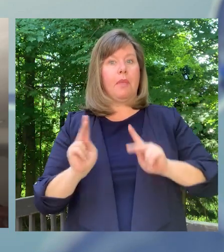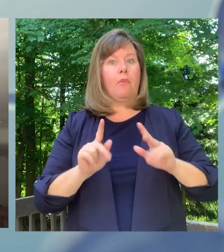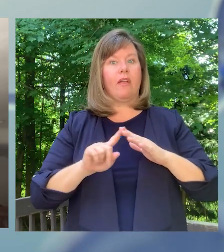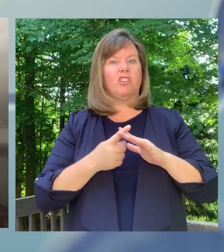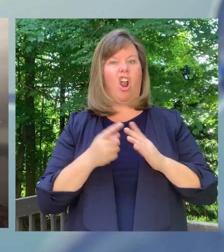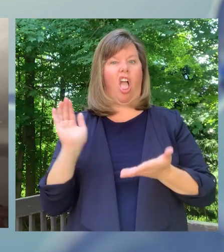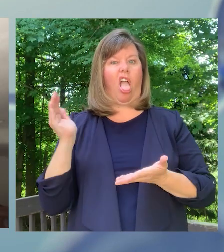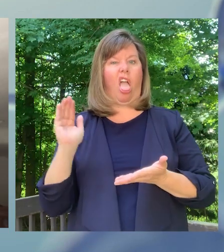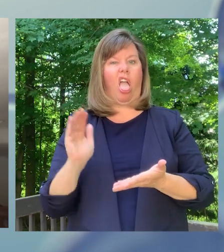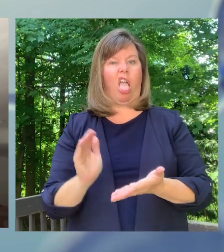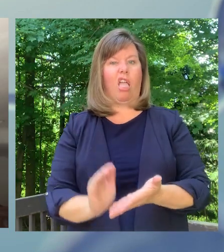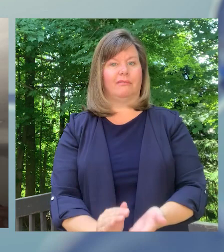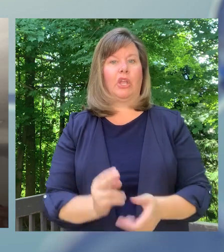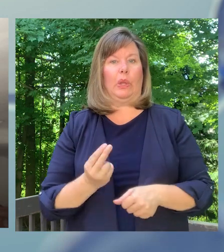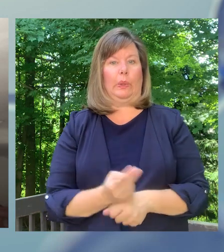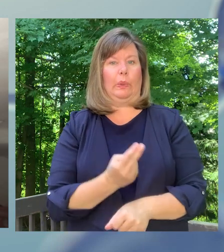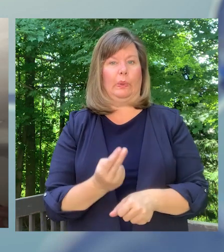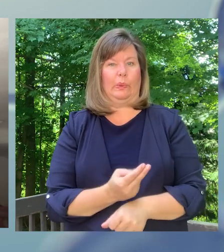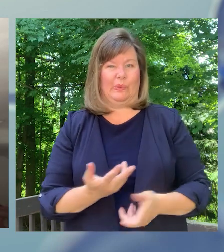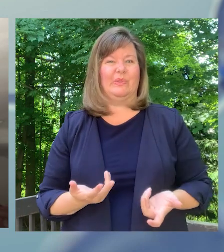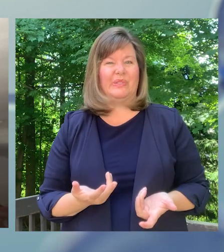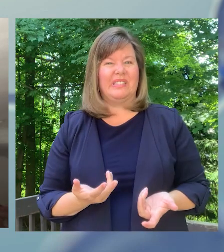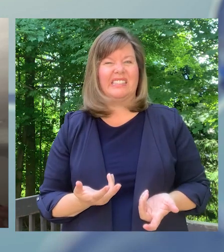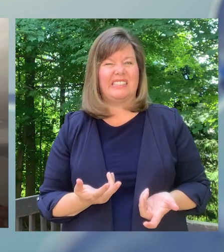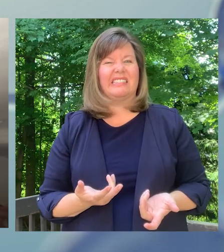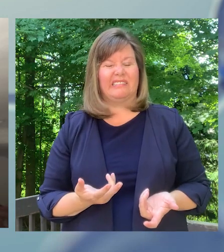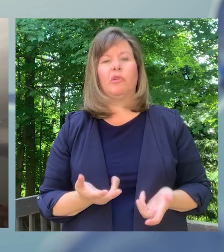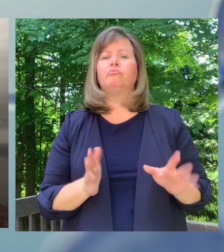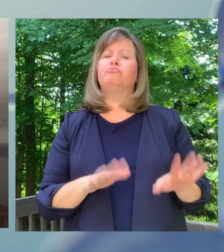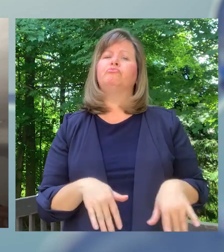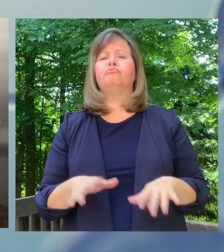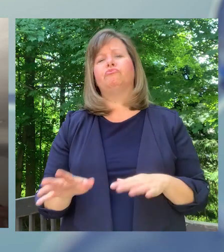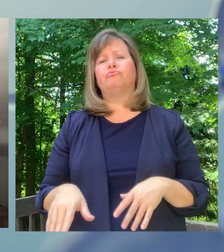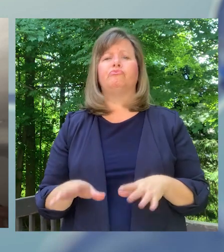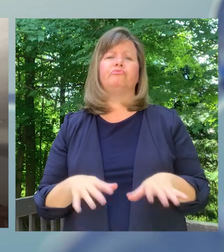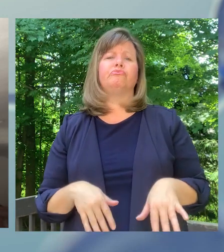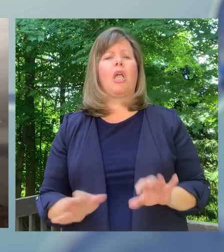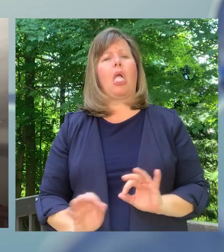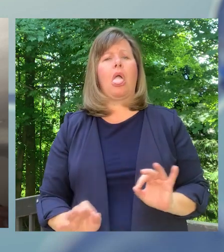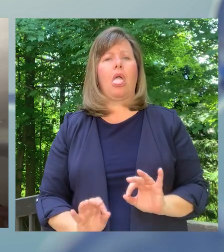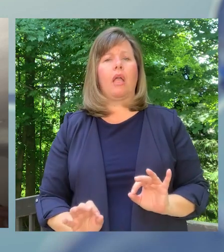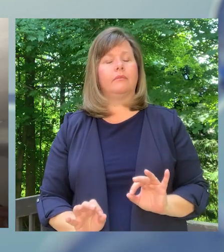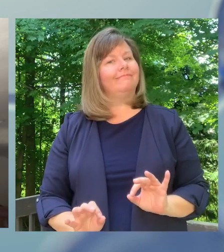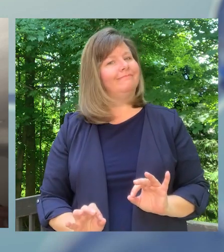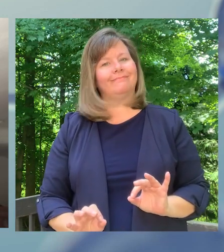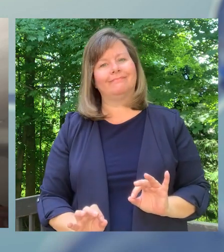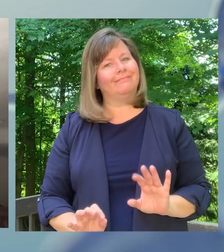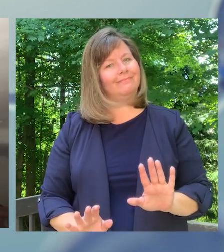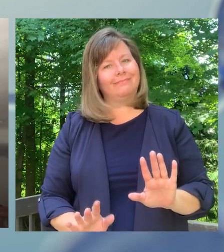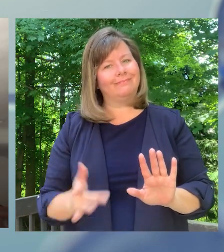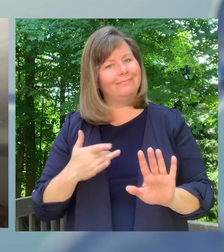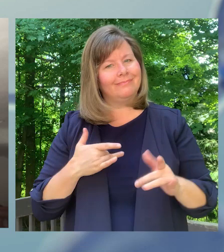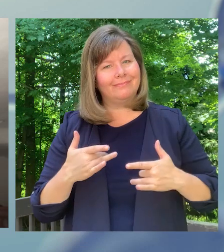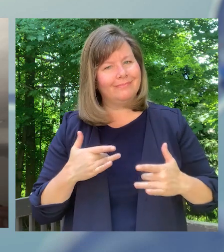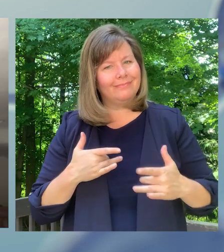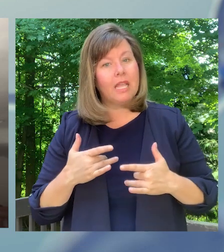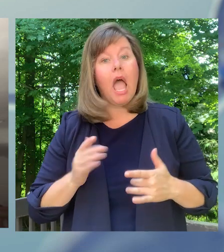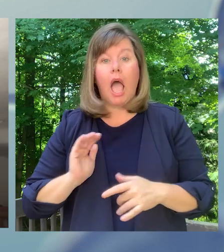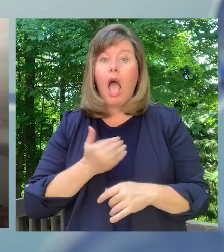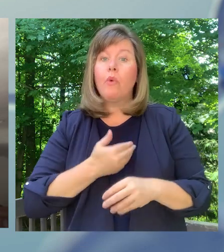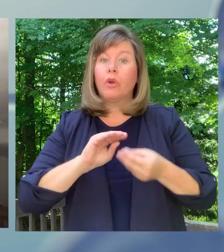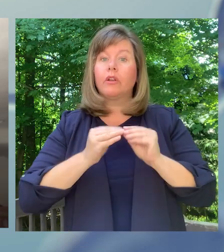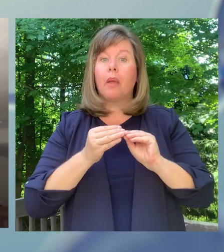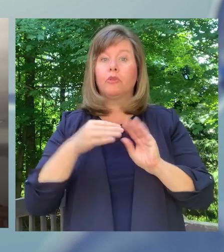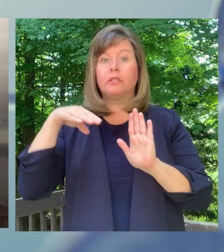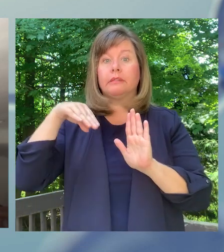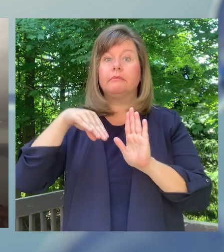bit in the past few days. People are starting to get complacent, and that concerns me a little bit. Our numbers continue to go downward,